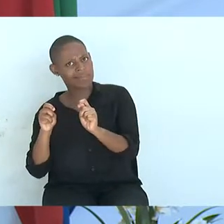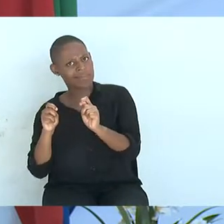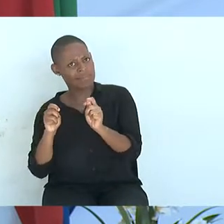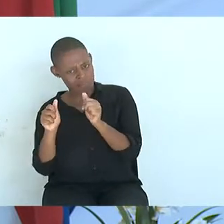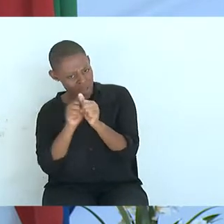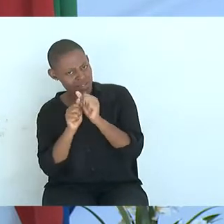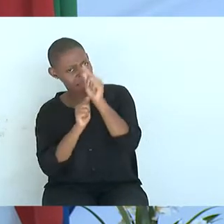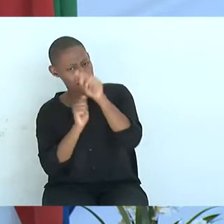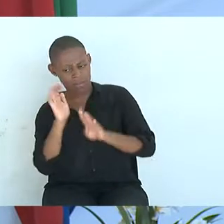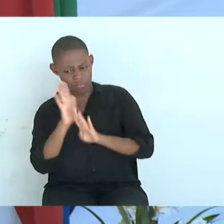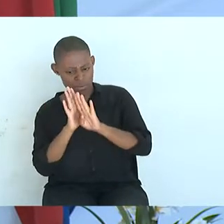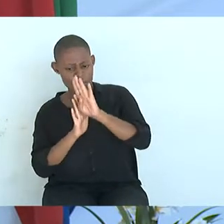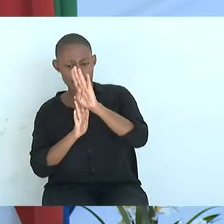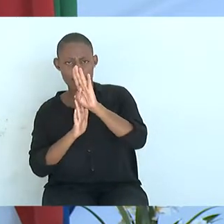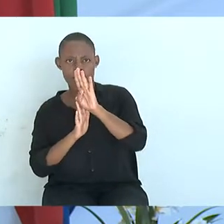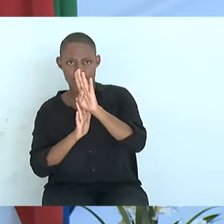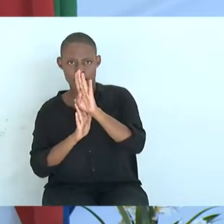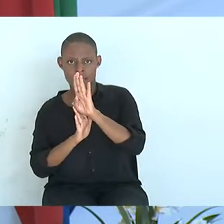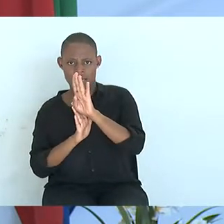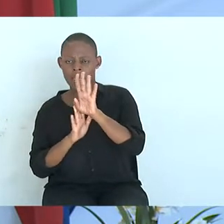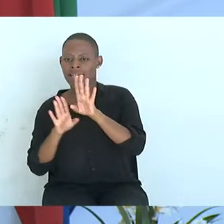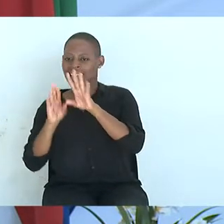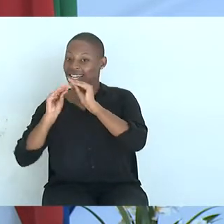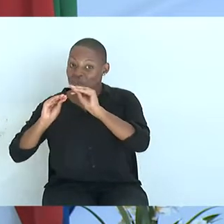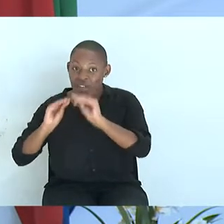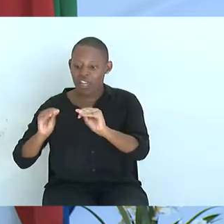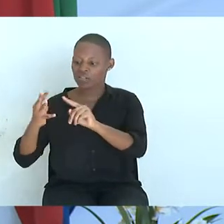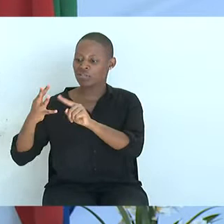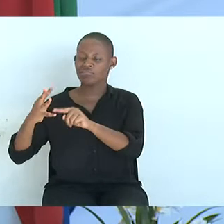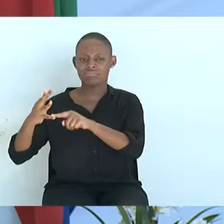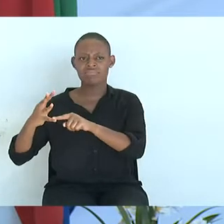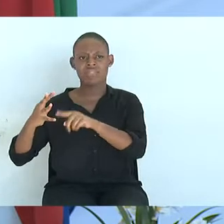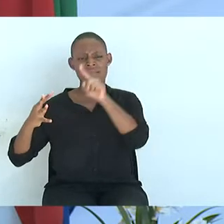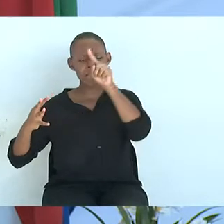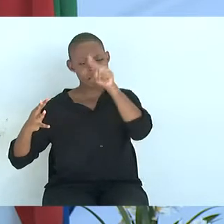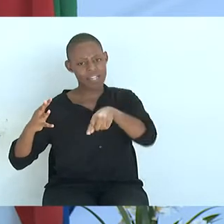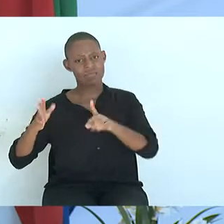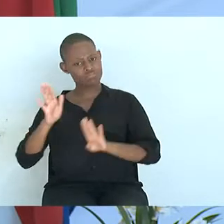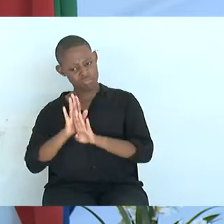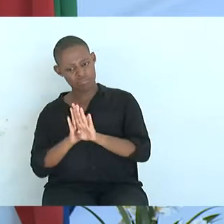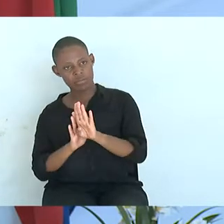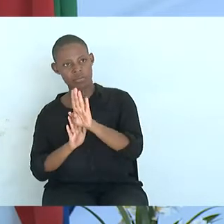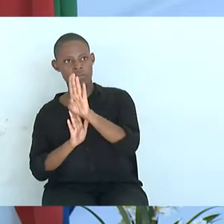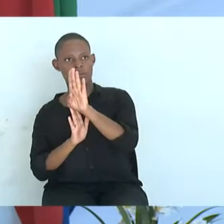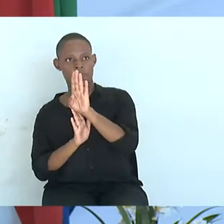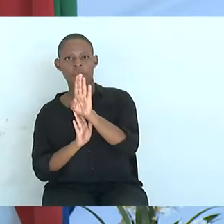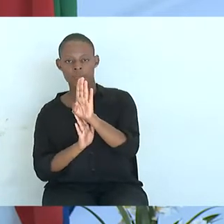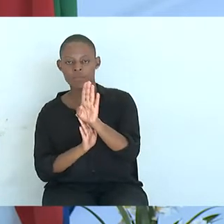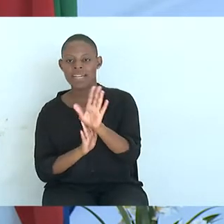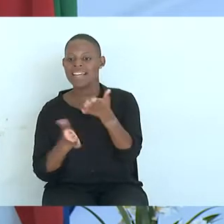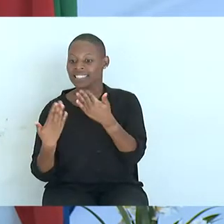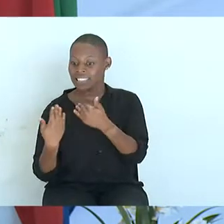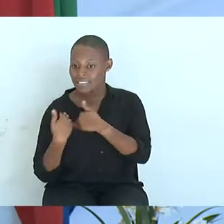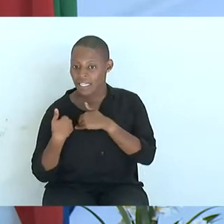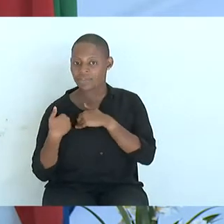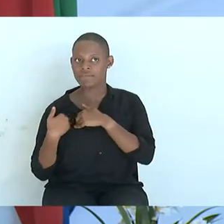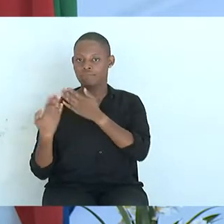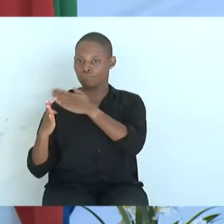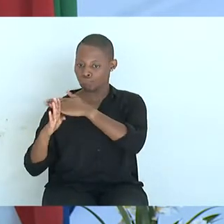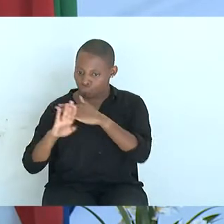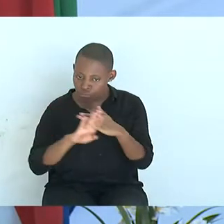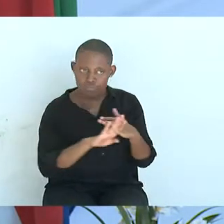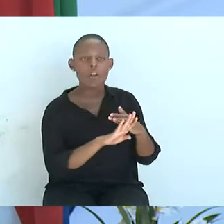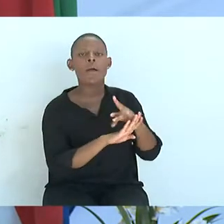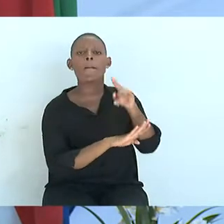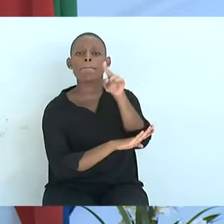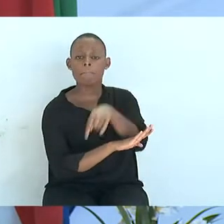see education of our people. We want to see safety and security for women and youth, because we say